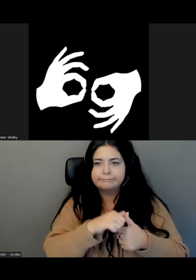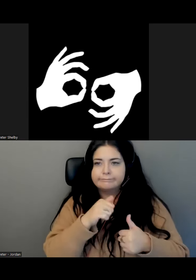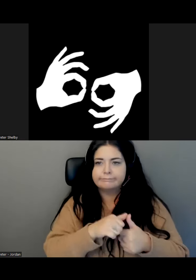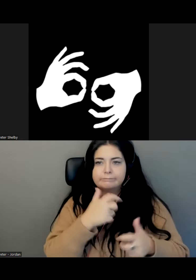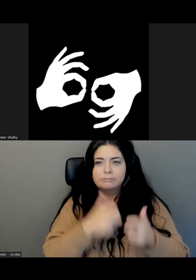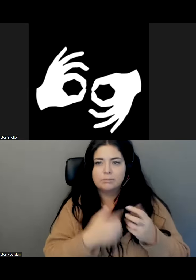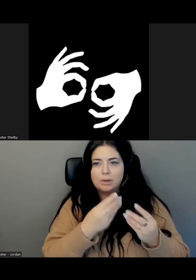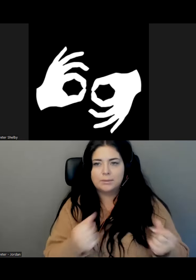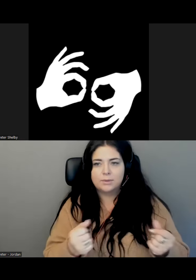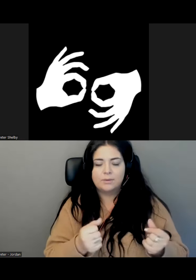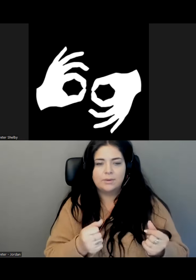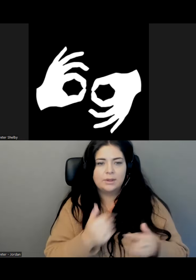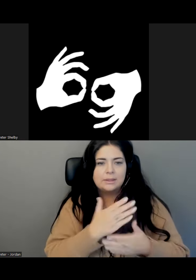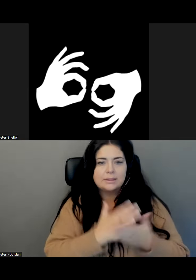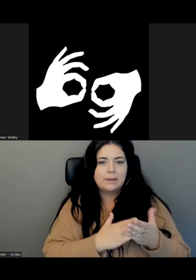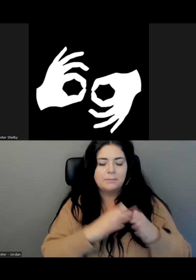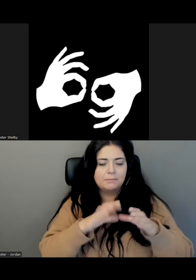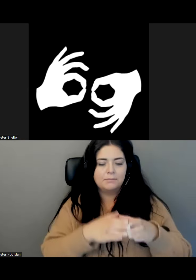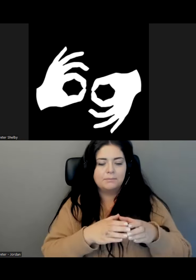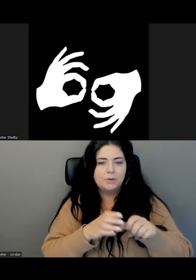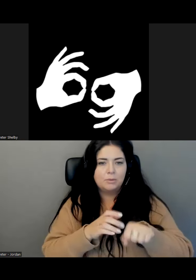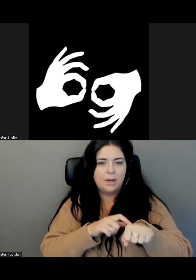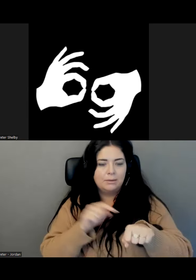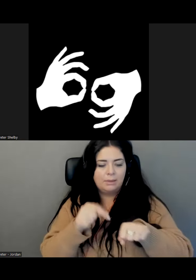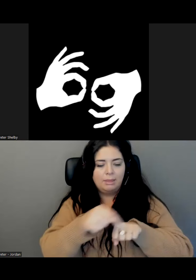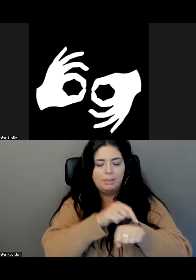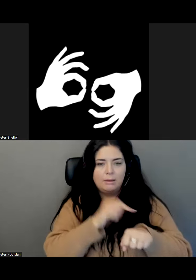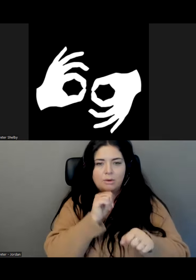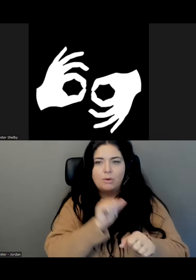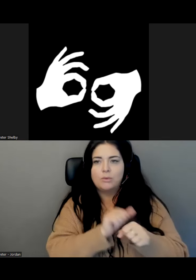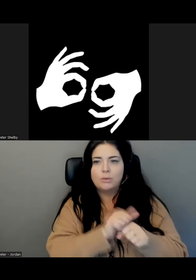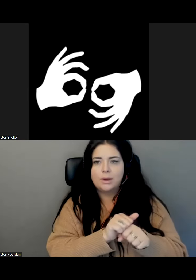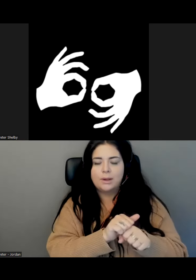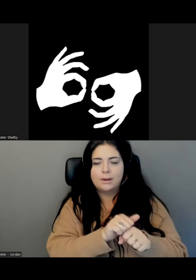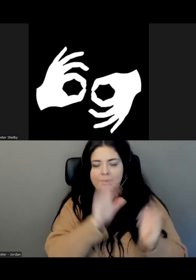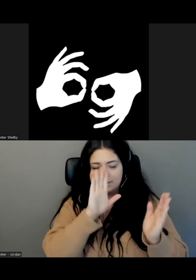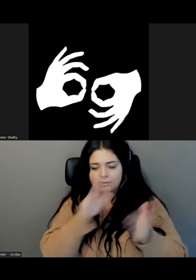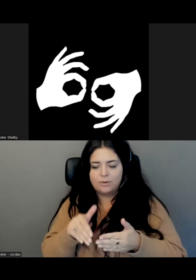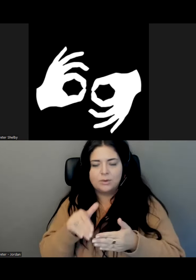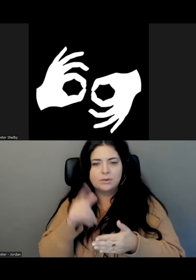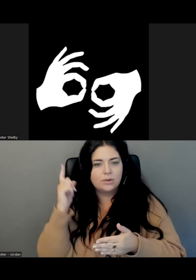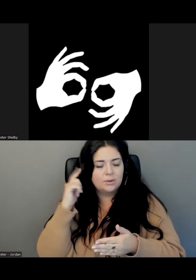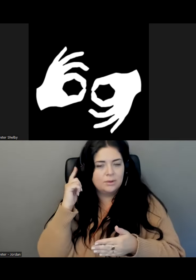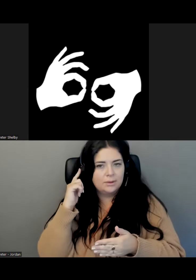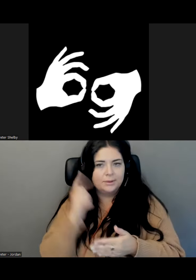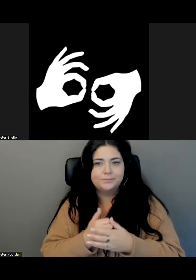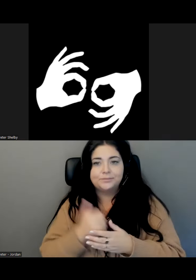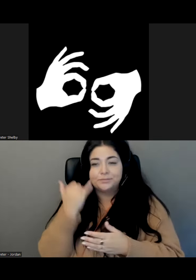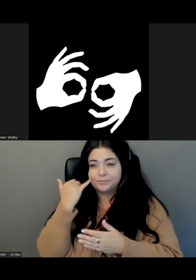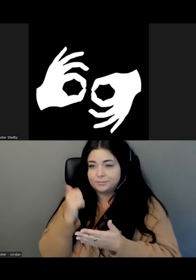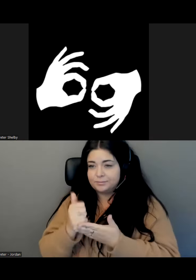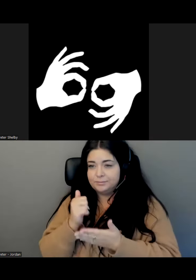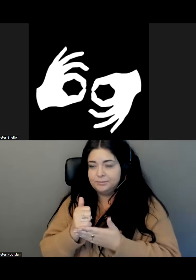of the brain that are just not as active as what they should be. Treated hearing loss on the other hand,